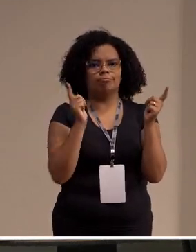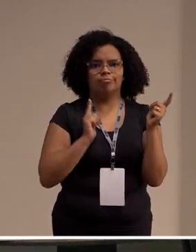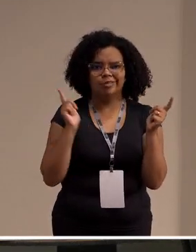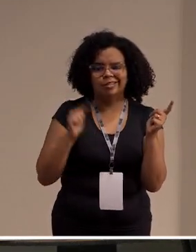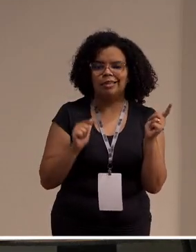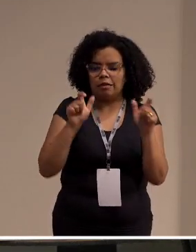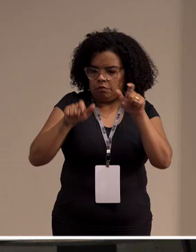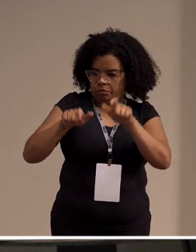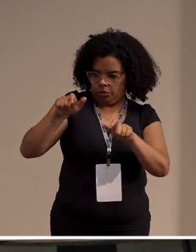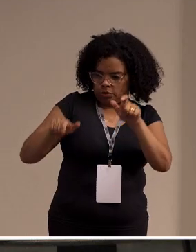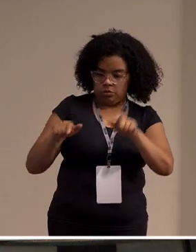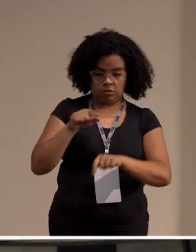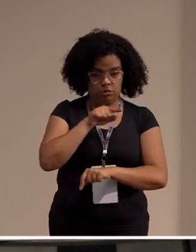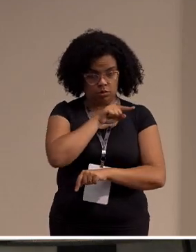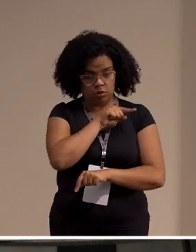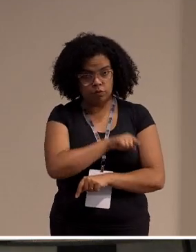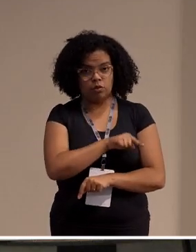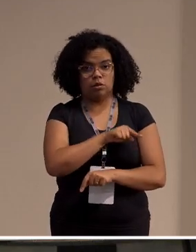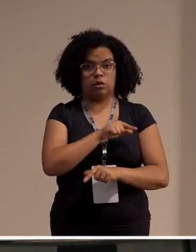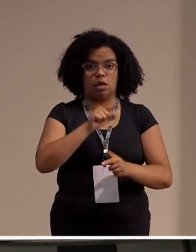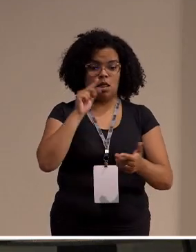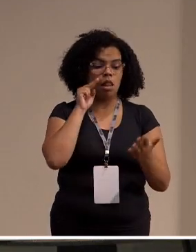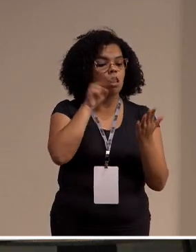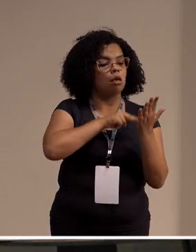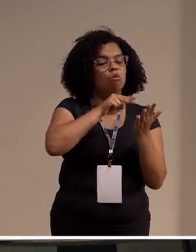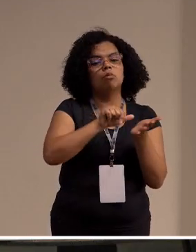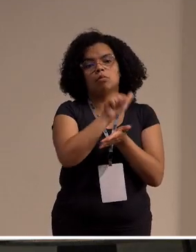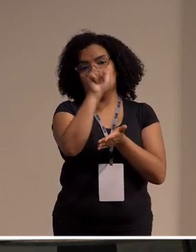as pessoas que você primeiro leu?